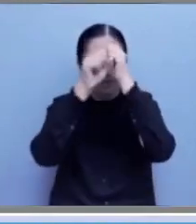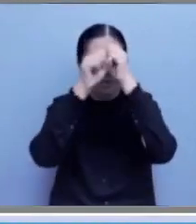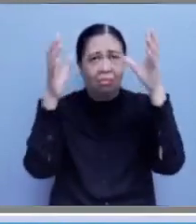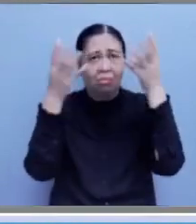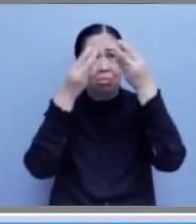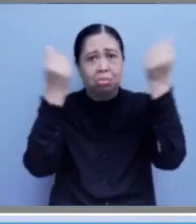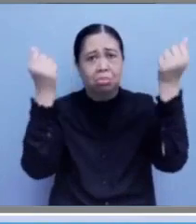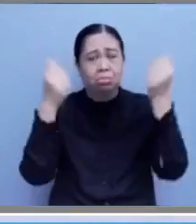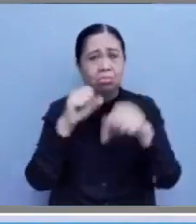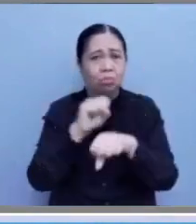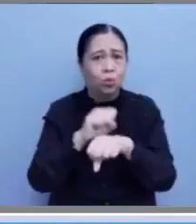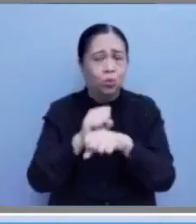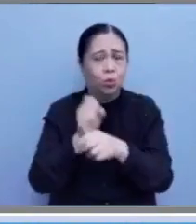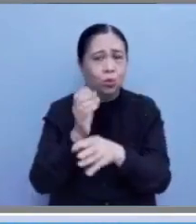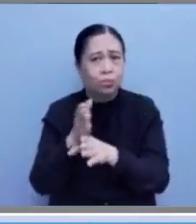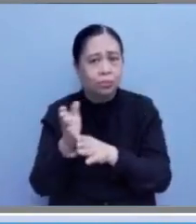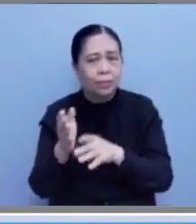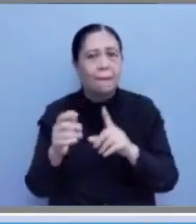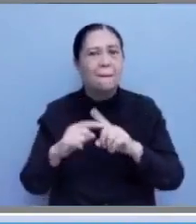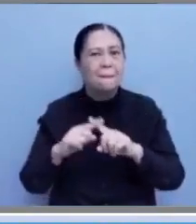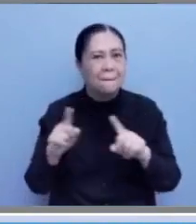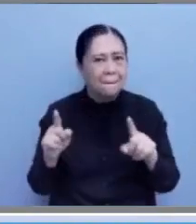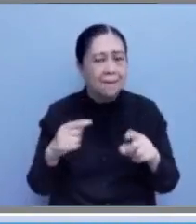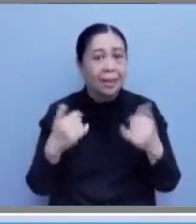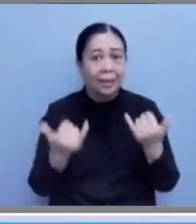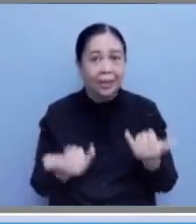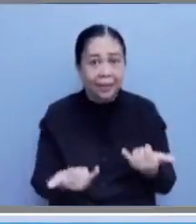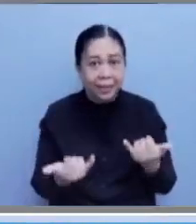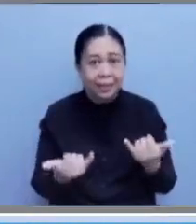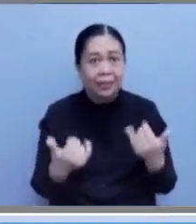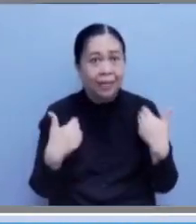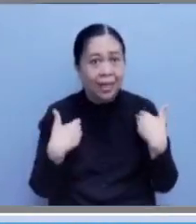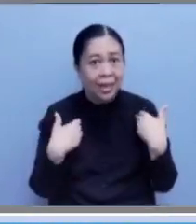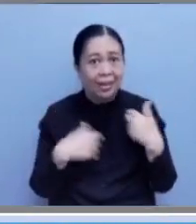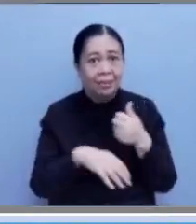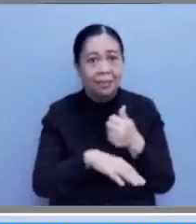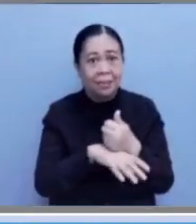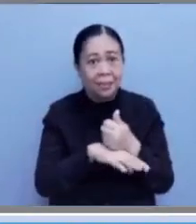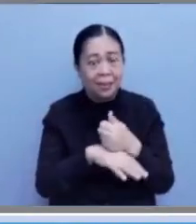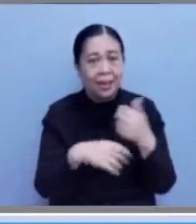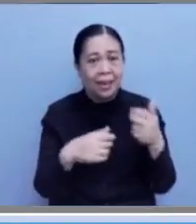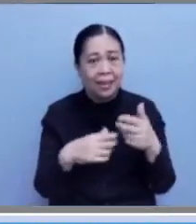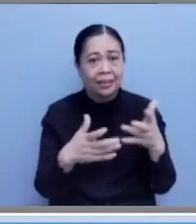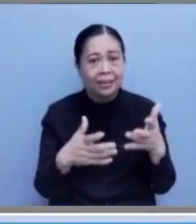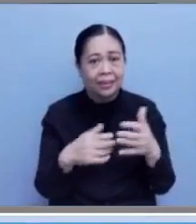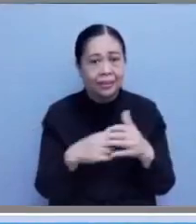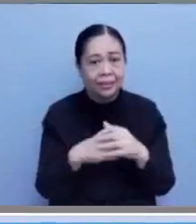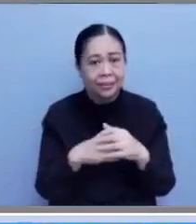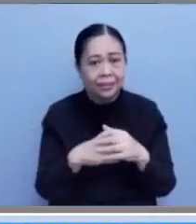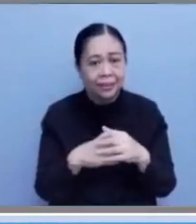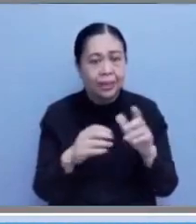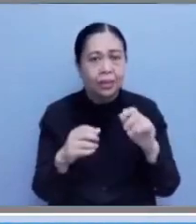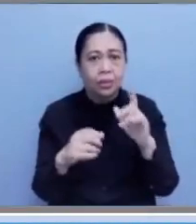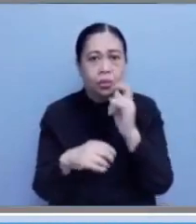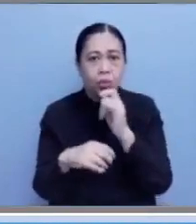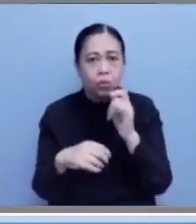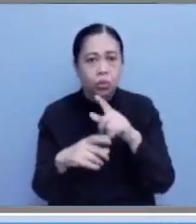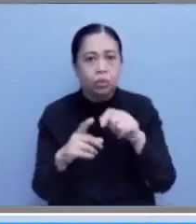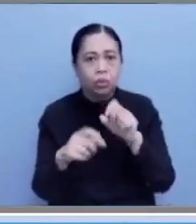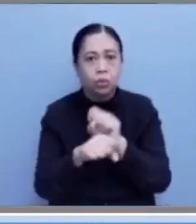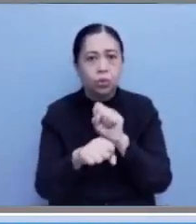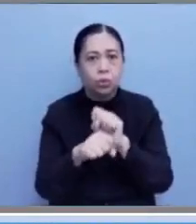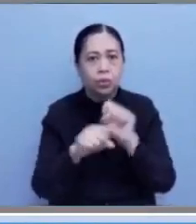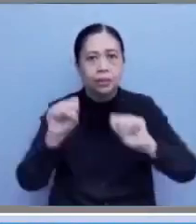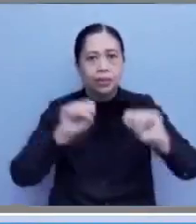work in the apparently. Pero ngayon, I have an ant channel, Ants Canada, on YouTube, and I'm working in the